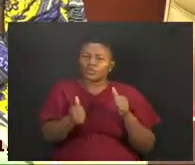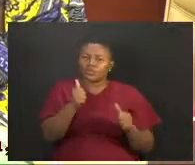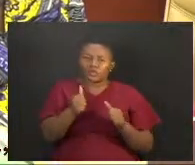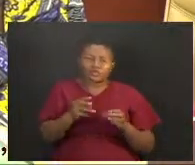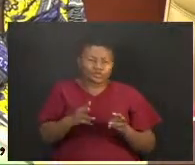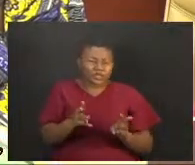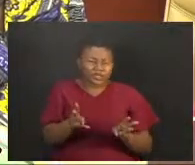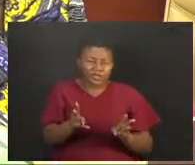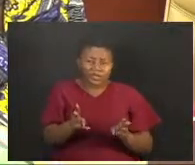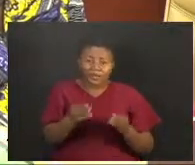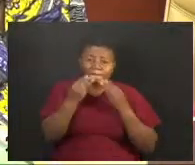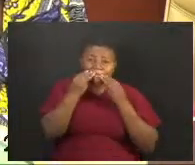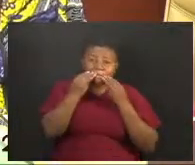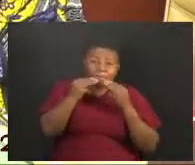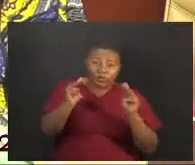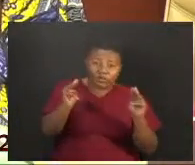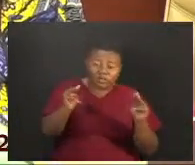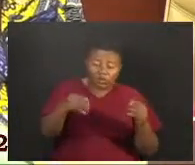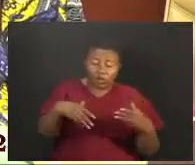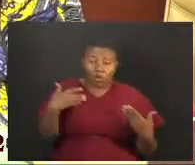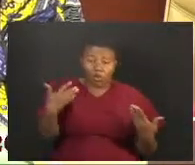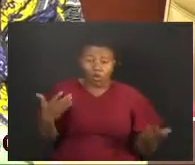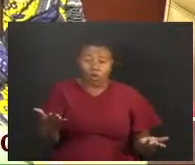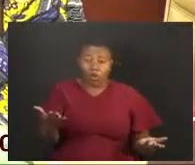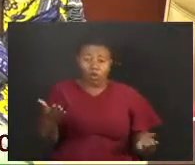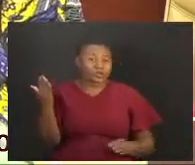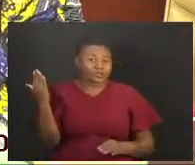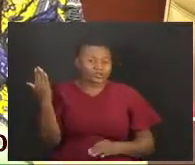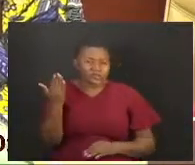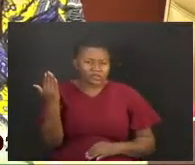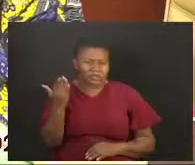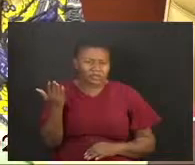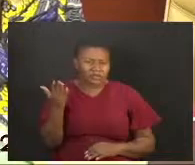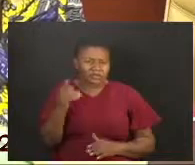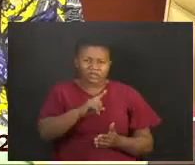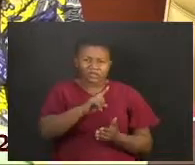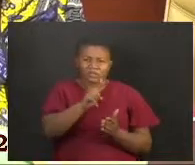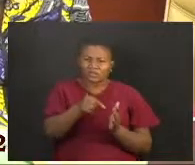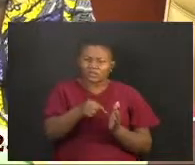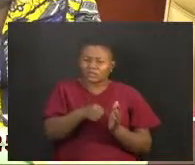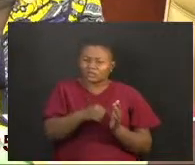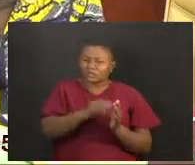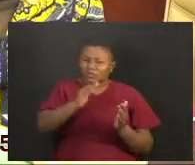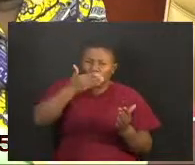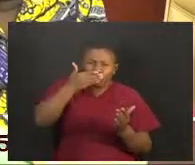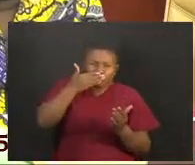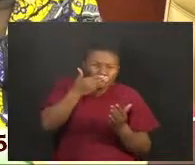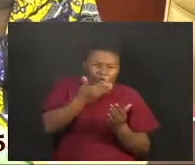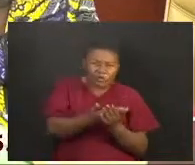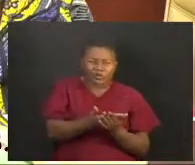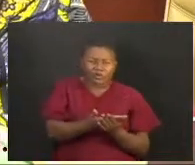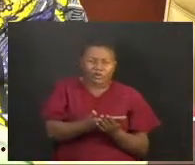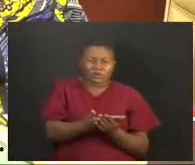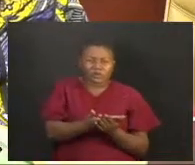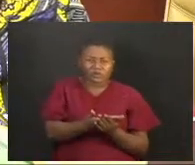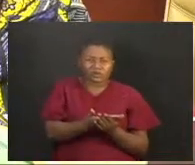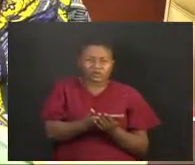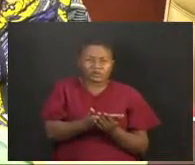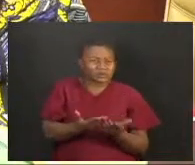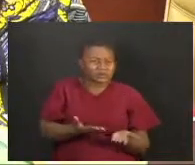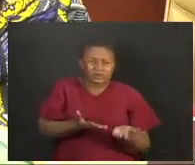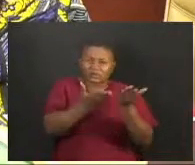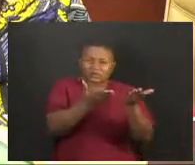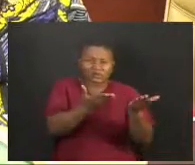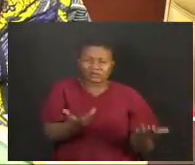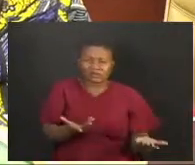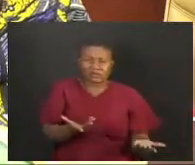motion or in a form of a statement? This is a well-anchored application. Don't use your number to shout to intimidate him.